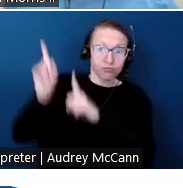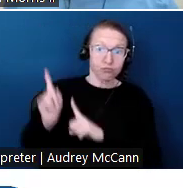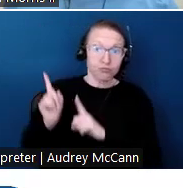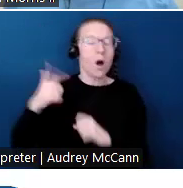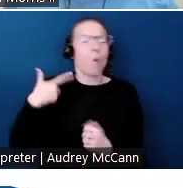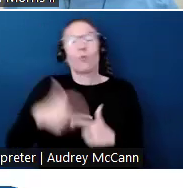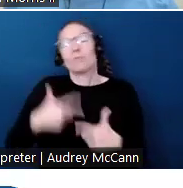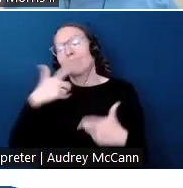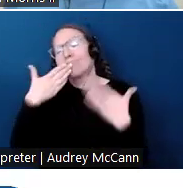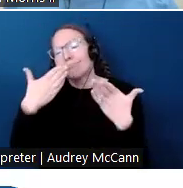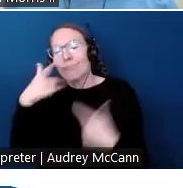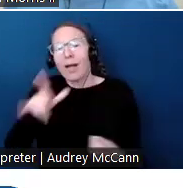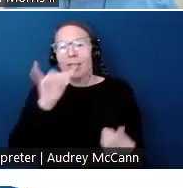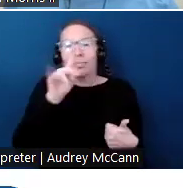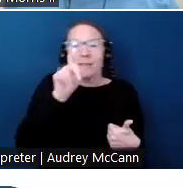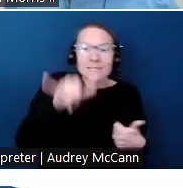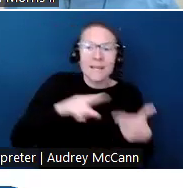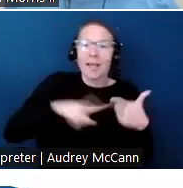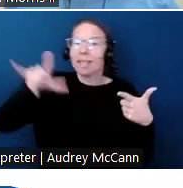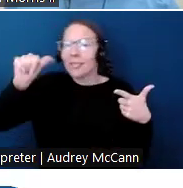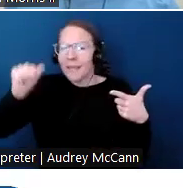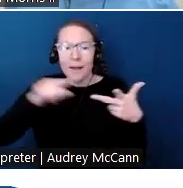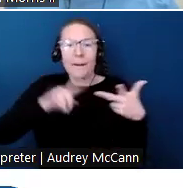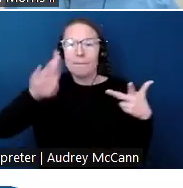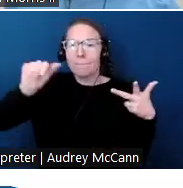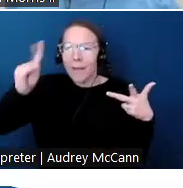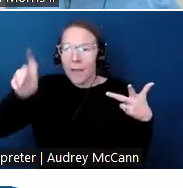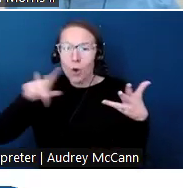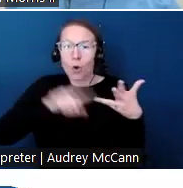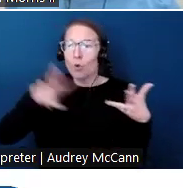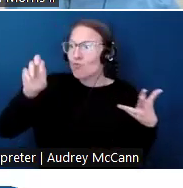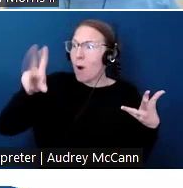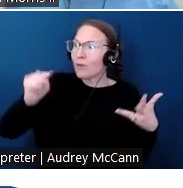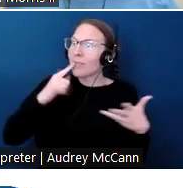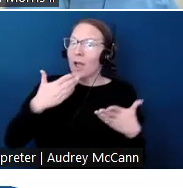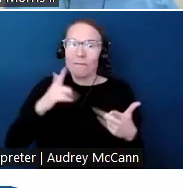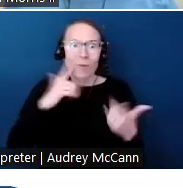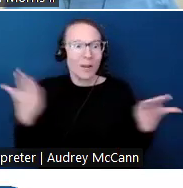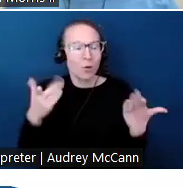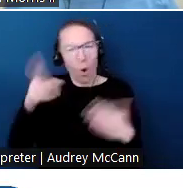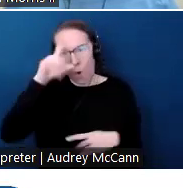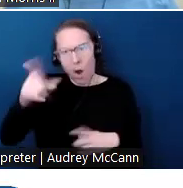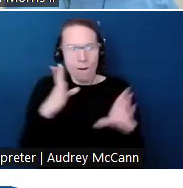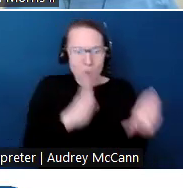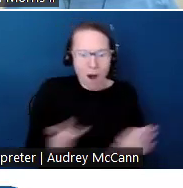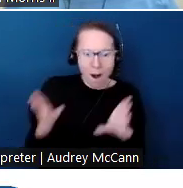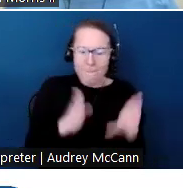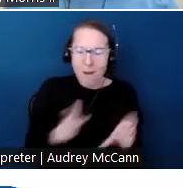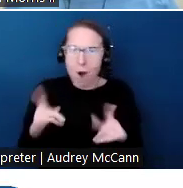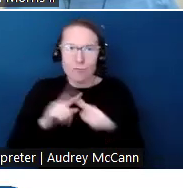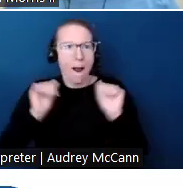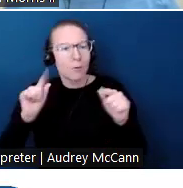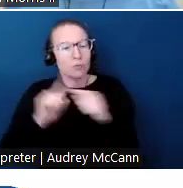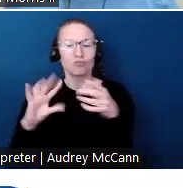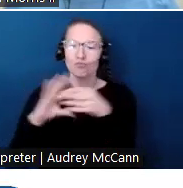again to Lindsay, Leah, Blake, and Robert for really being with us this afternoon, and all the preparation that you put into being able to share